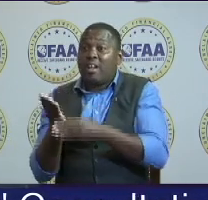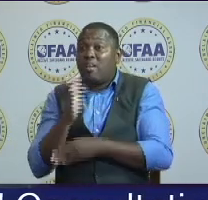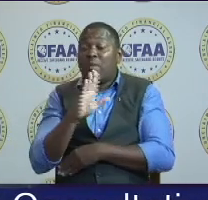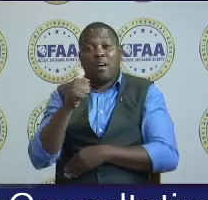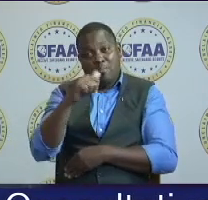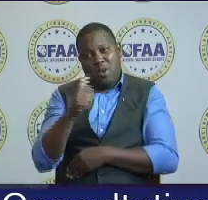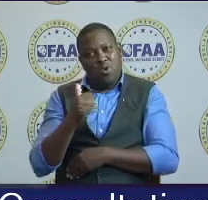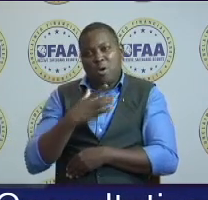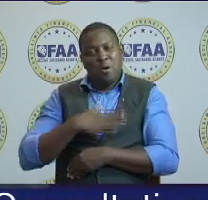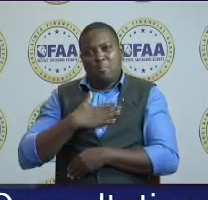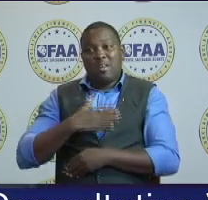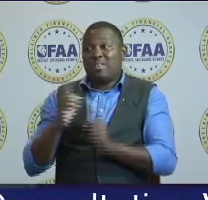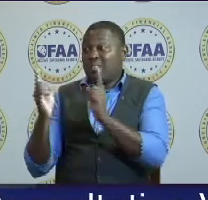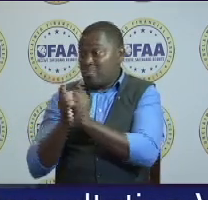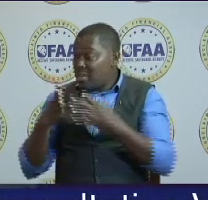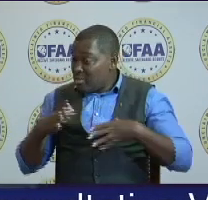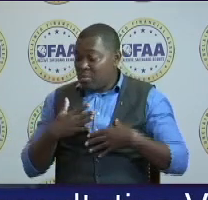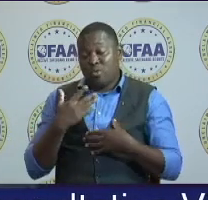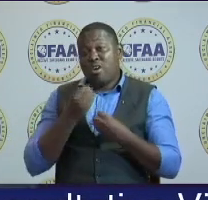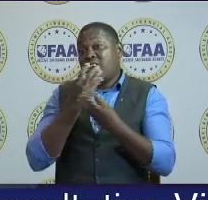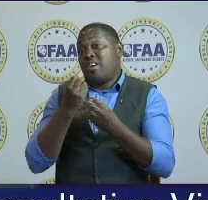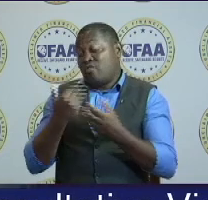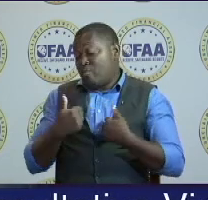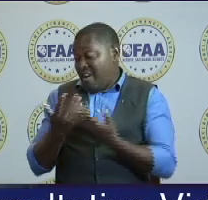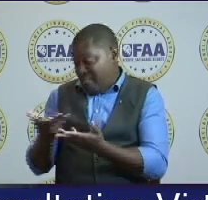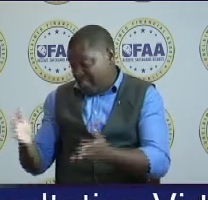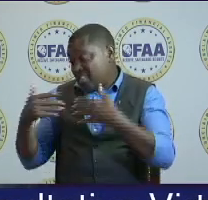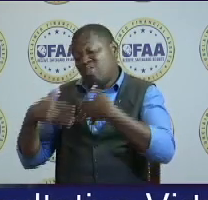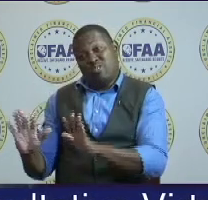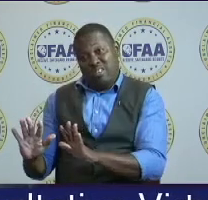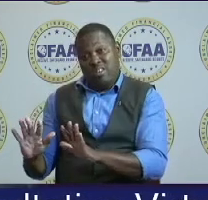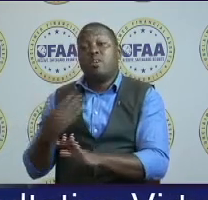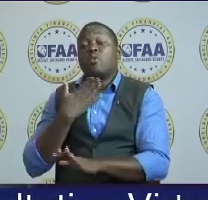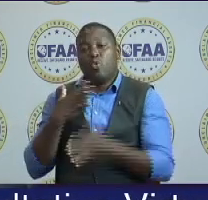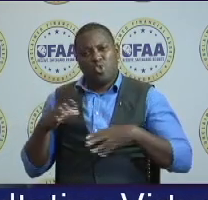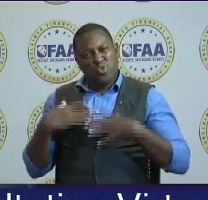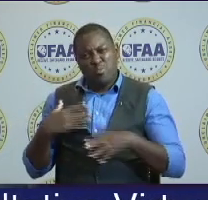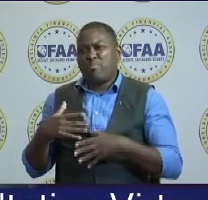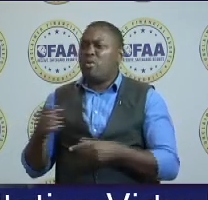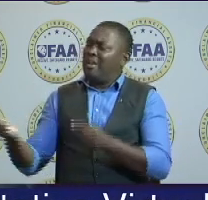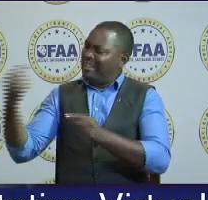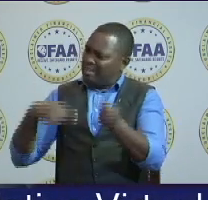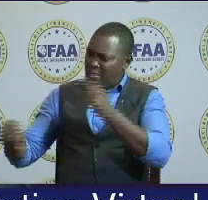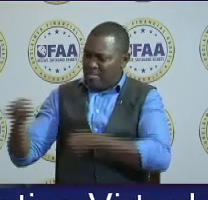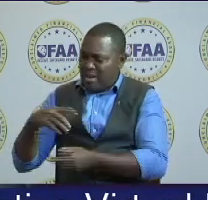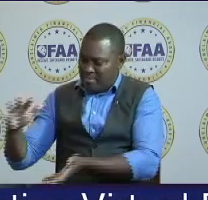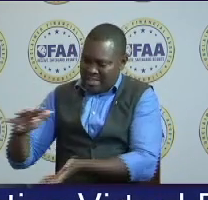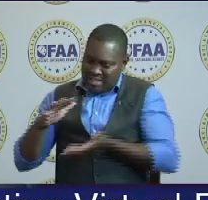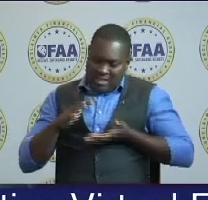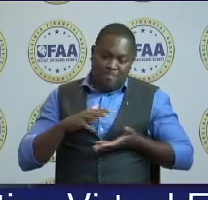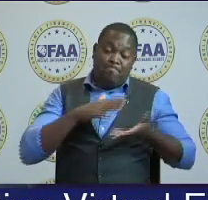please tell them they have unclaimed assets. We want as many people as possible to come forward. You can check on our